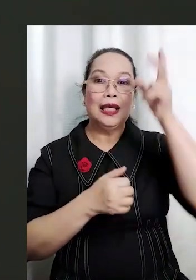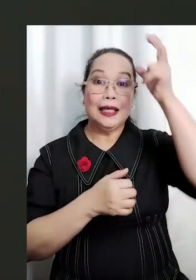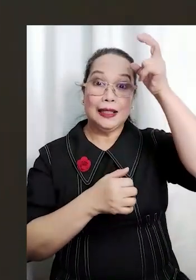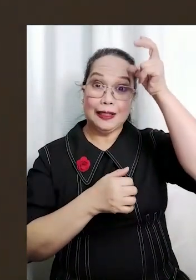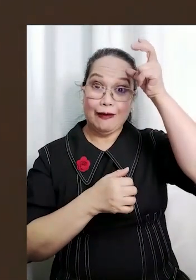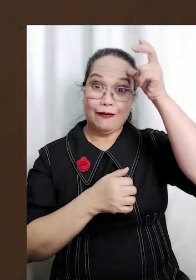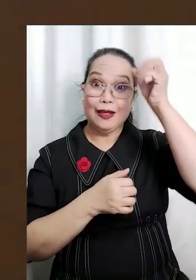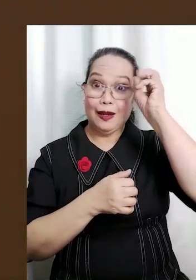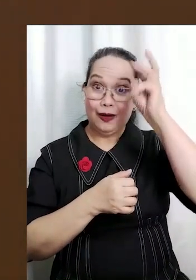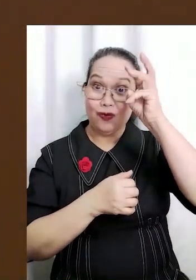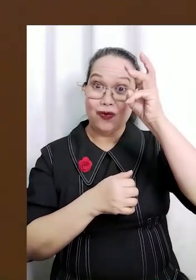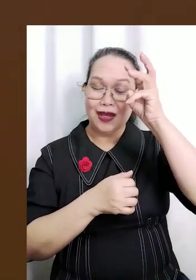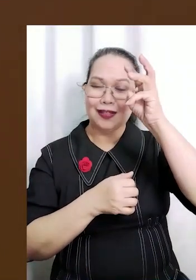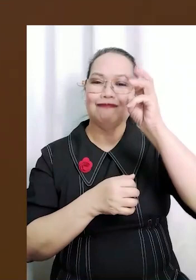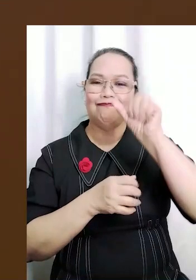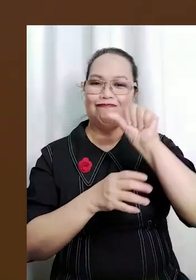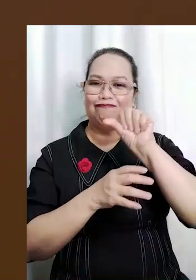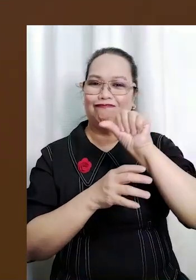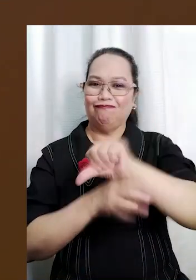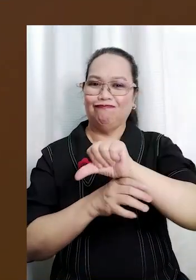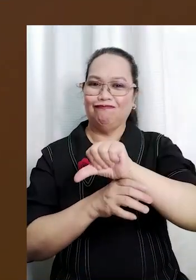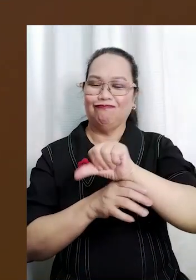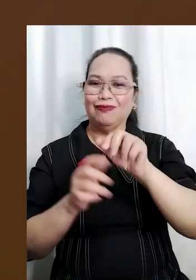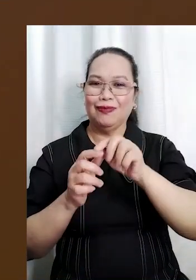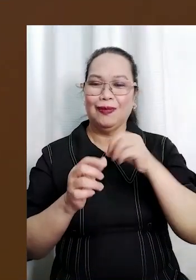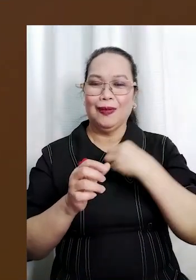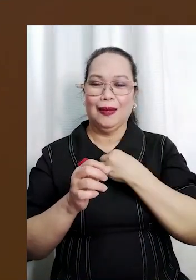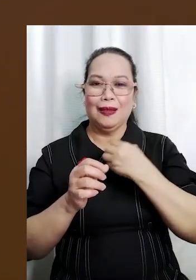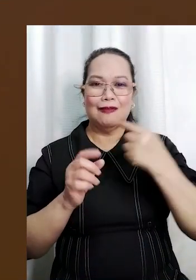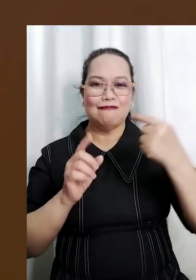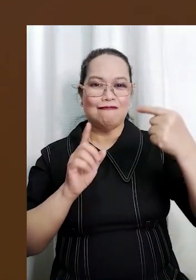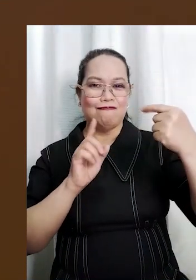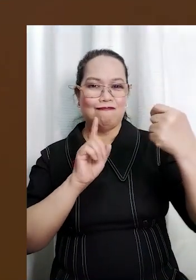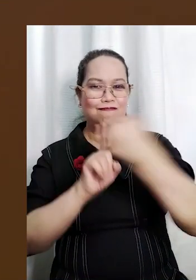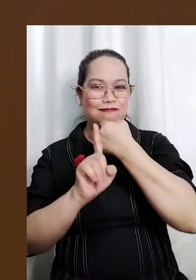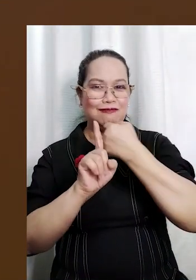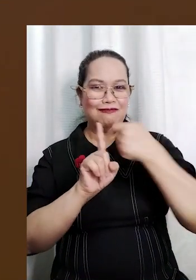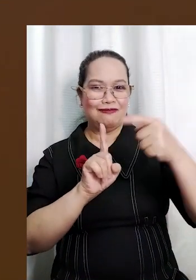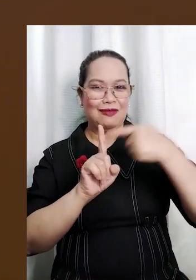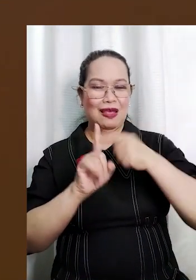He will put us down by attacking our identity.